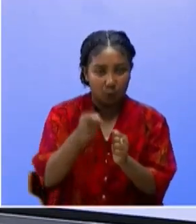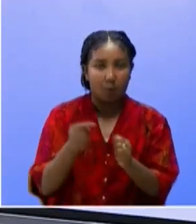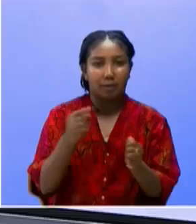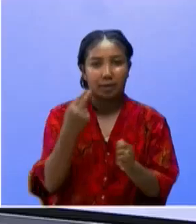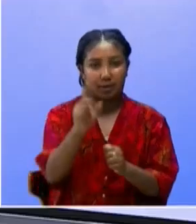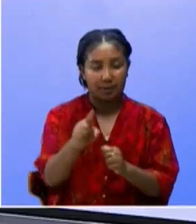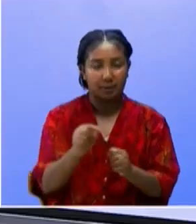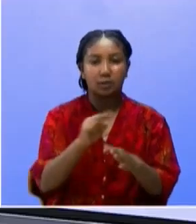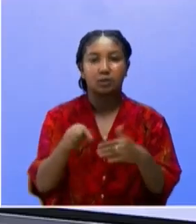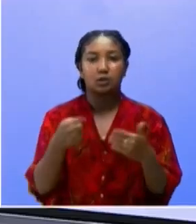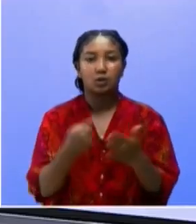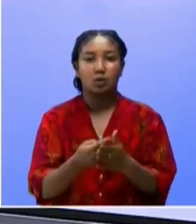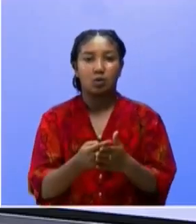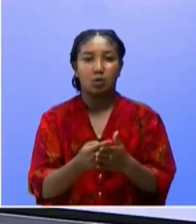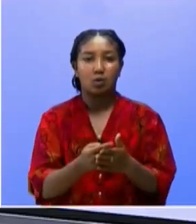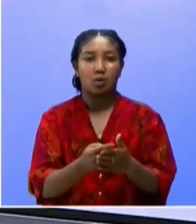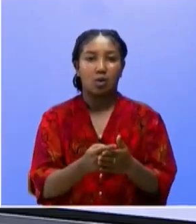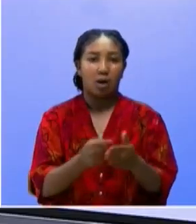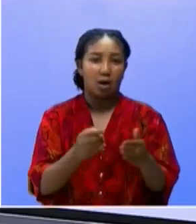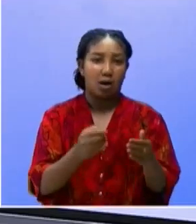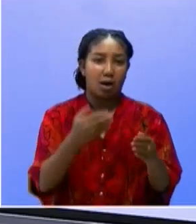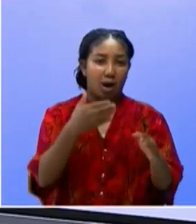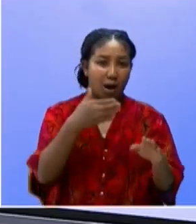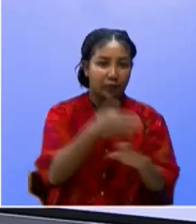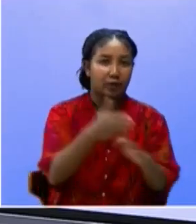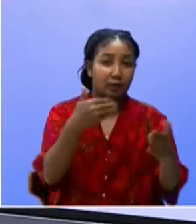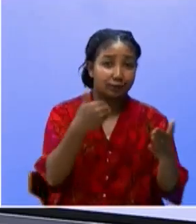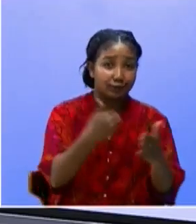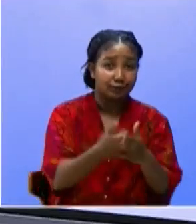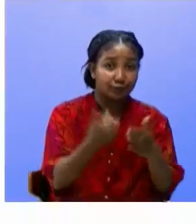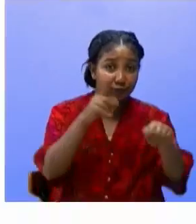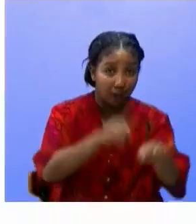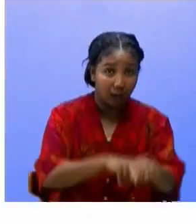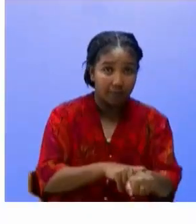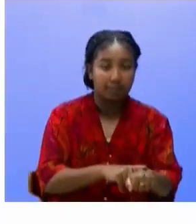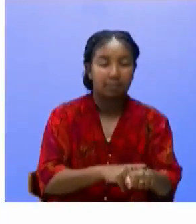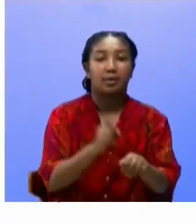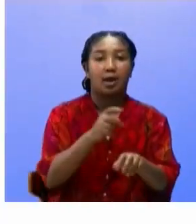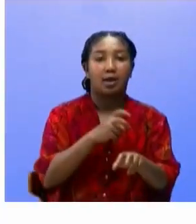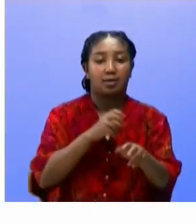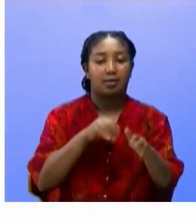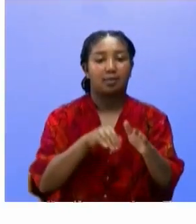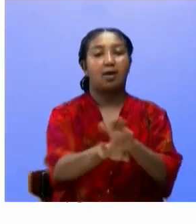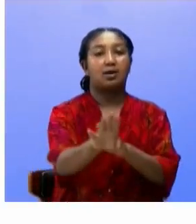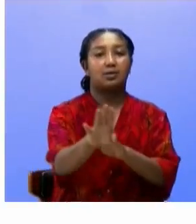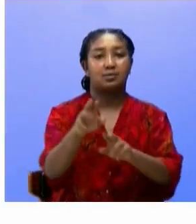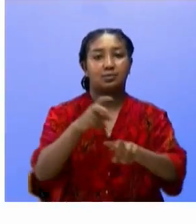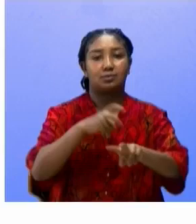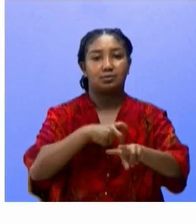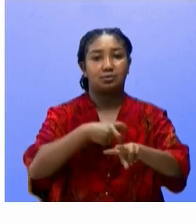okay? So, after I had arrived on time, I got